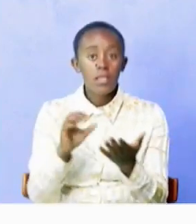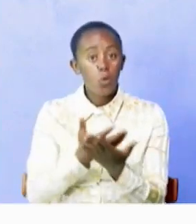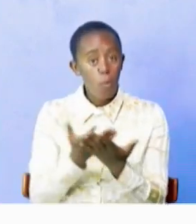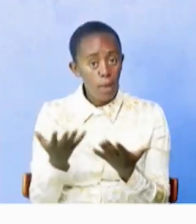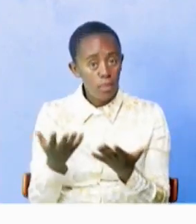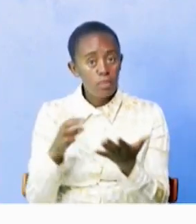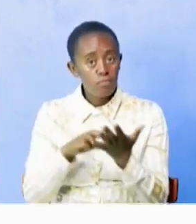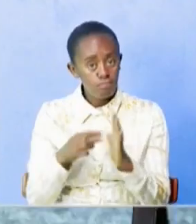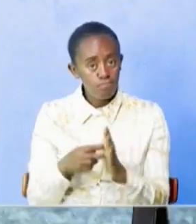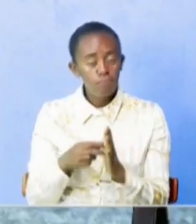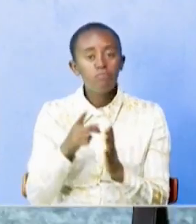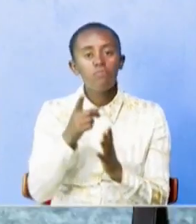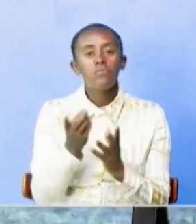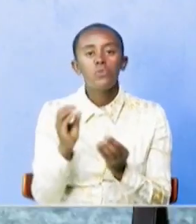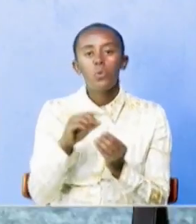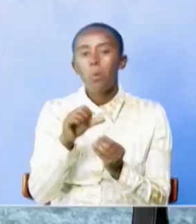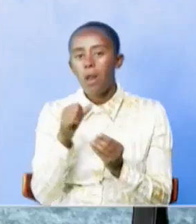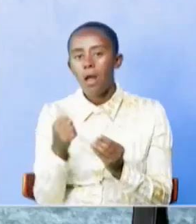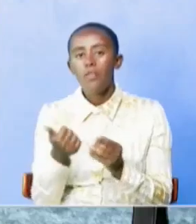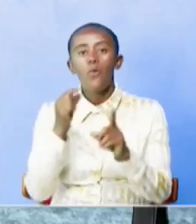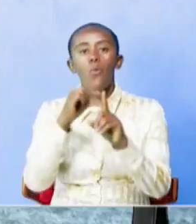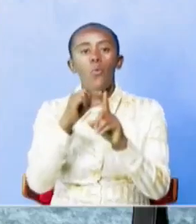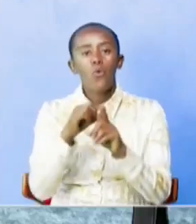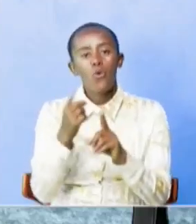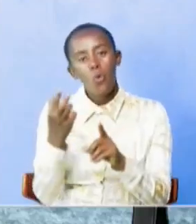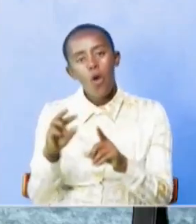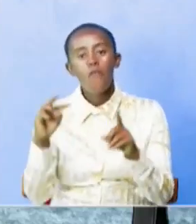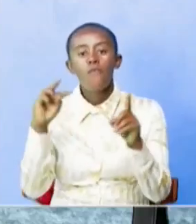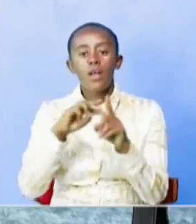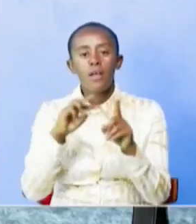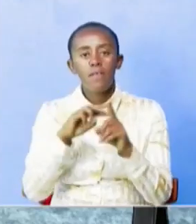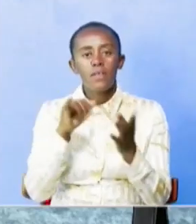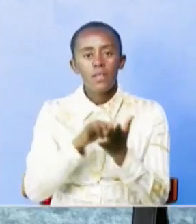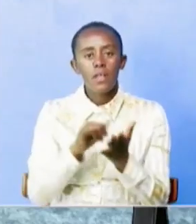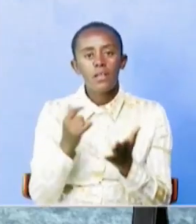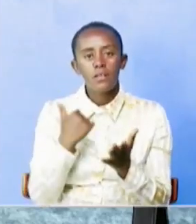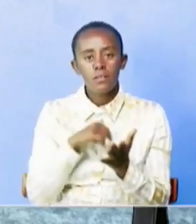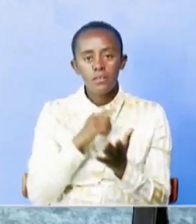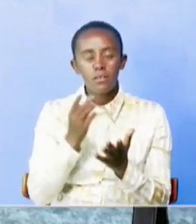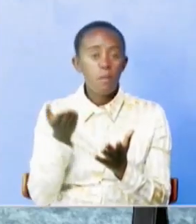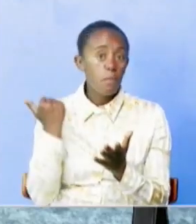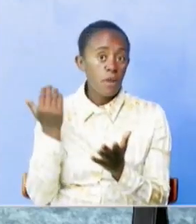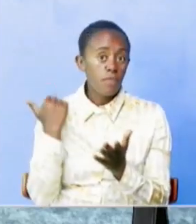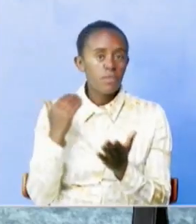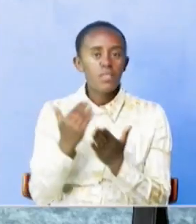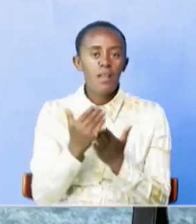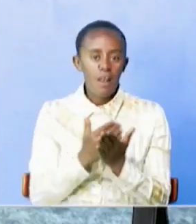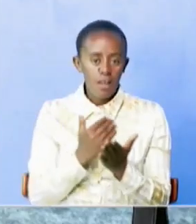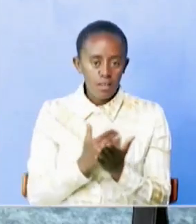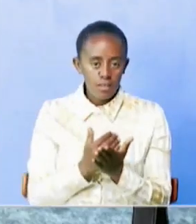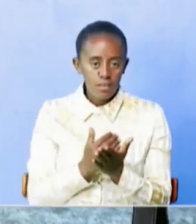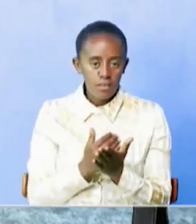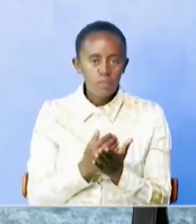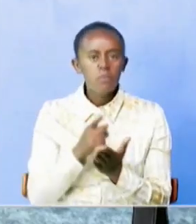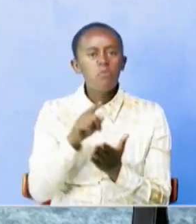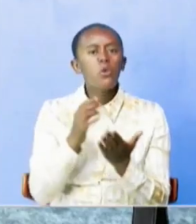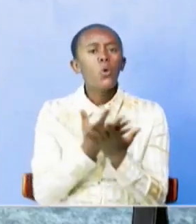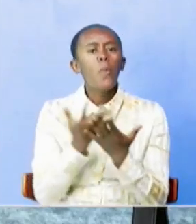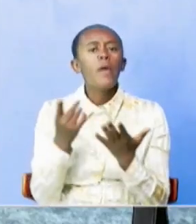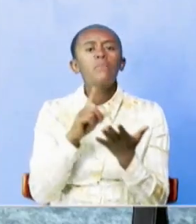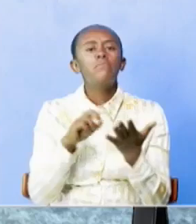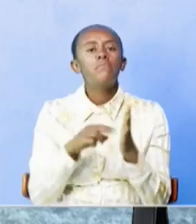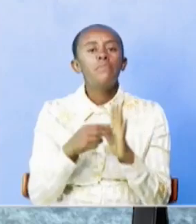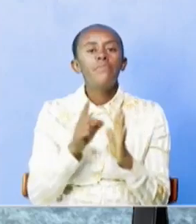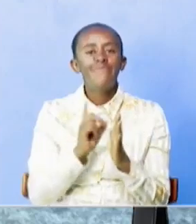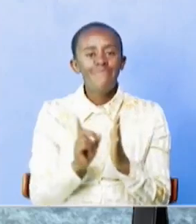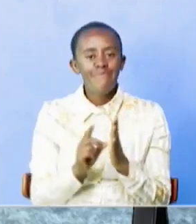Equipment is also one other word or vocabulary that we saw in our previous lesson. What is equipment? In